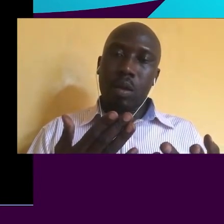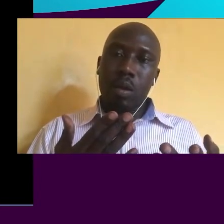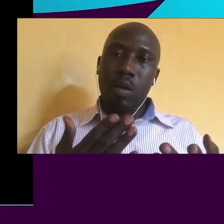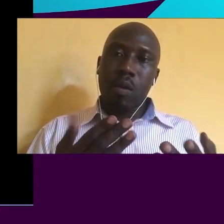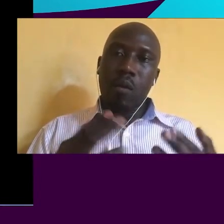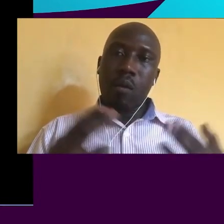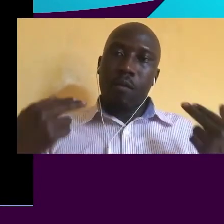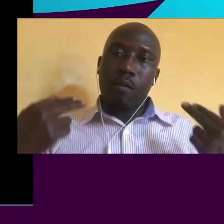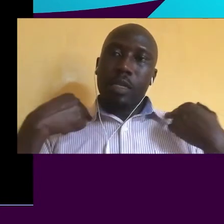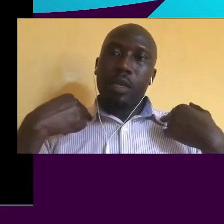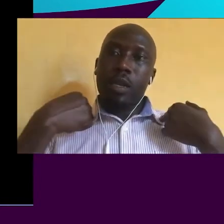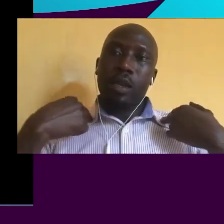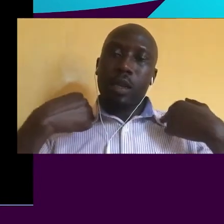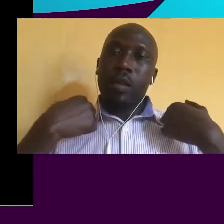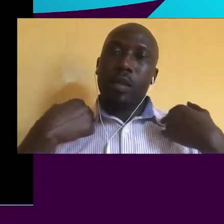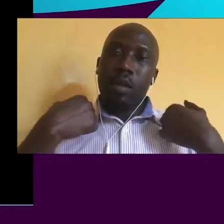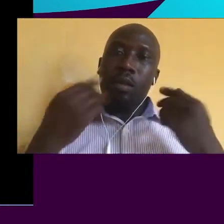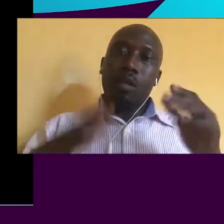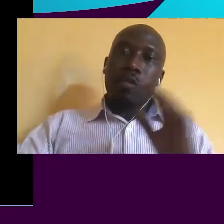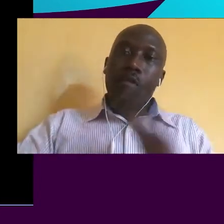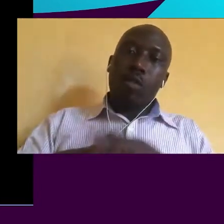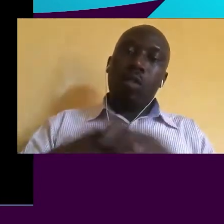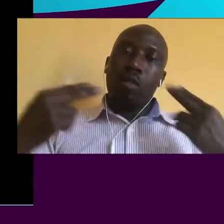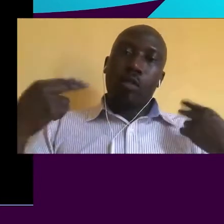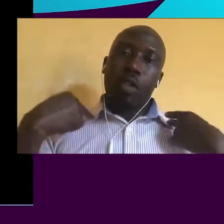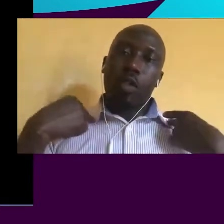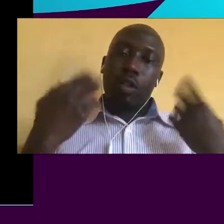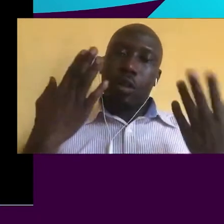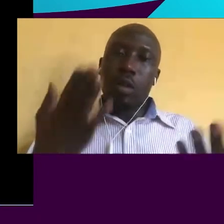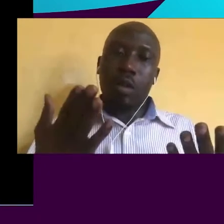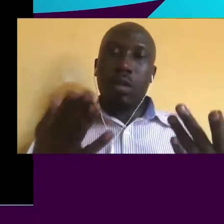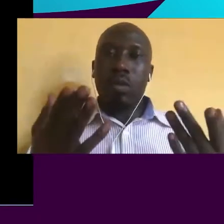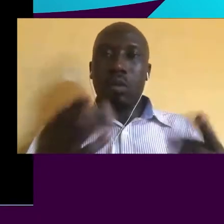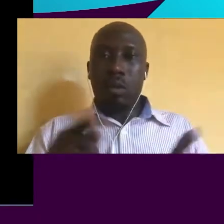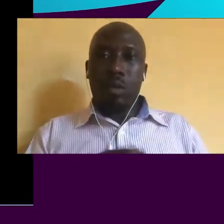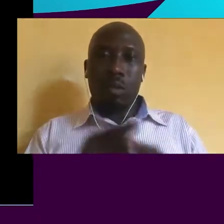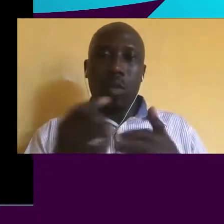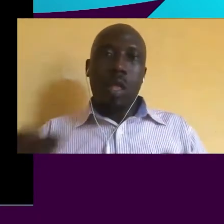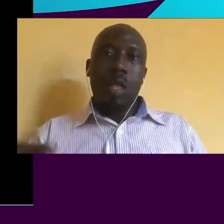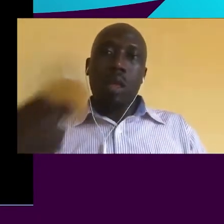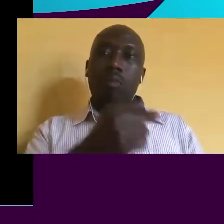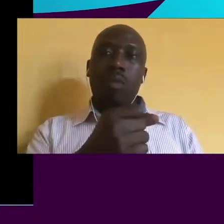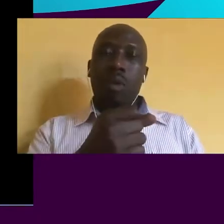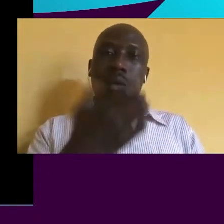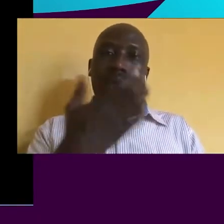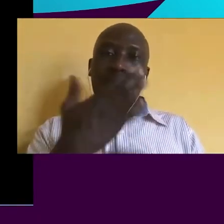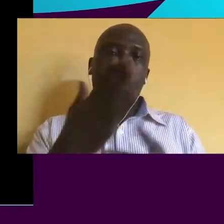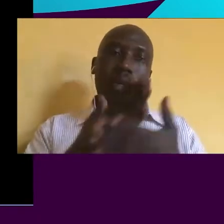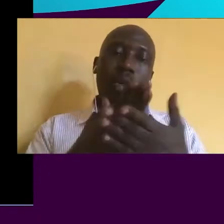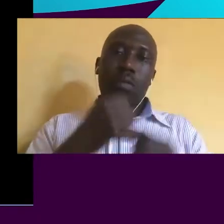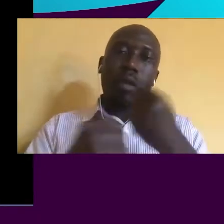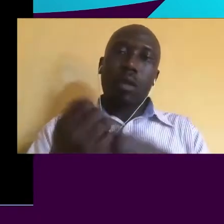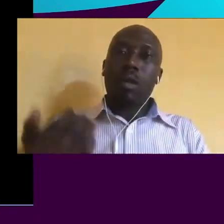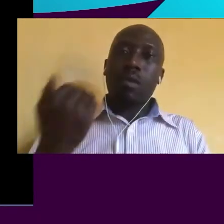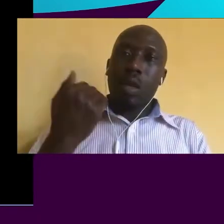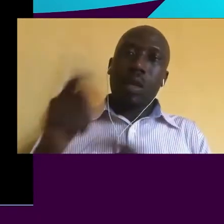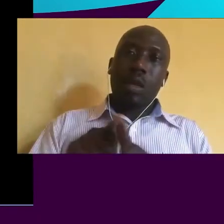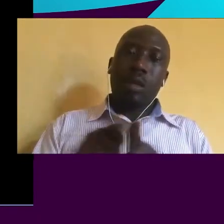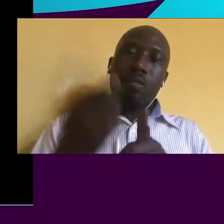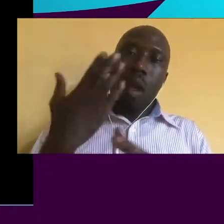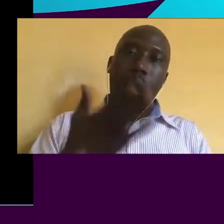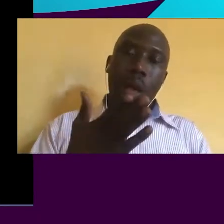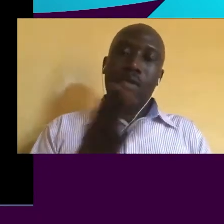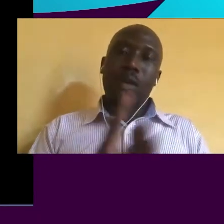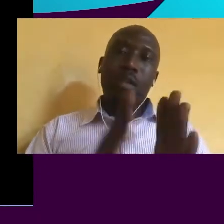a woman football officer who was recruited some years ago and has a specific